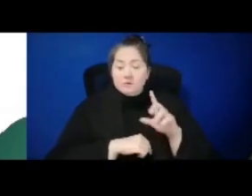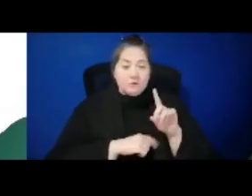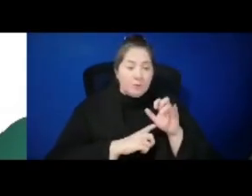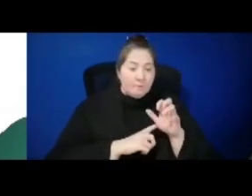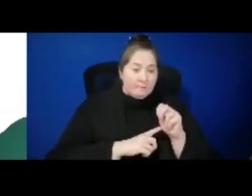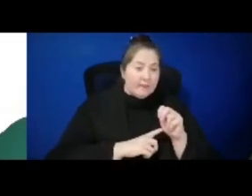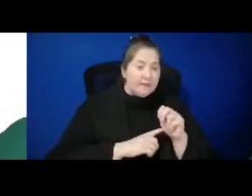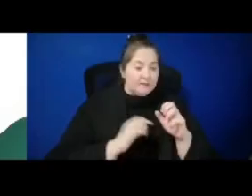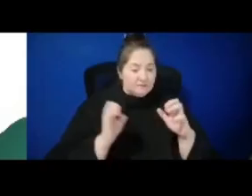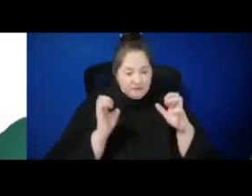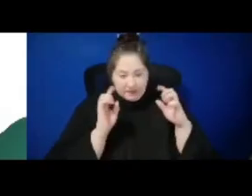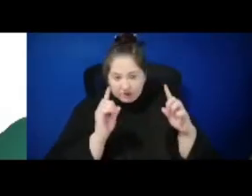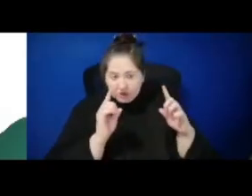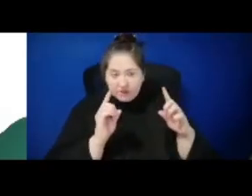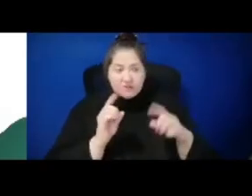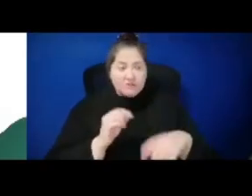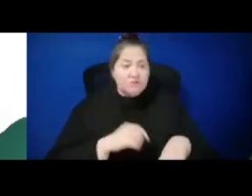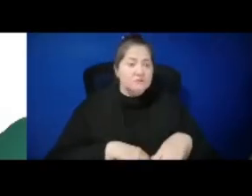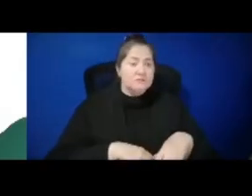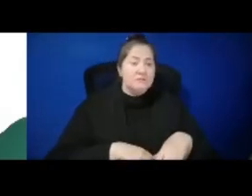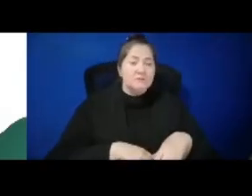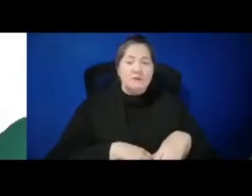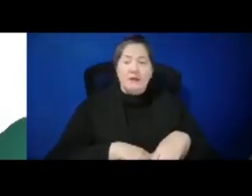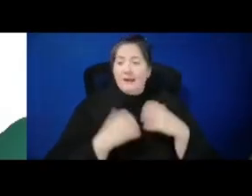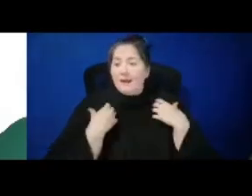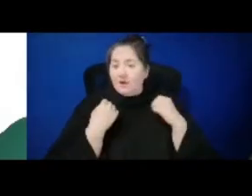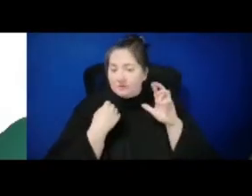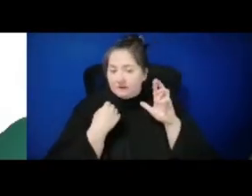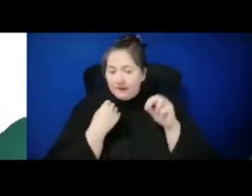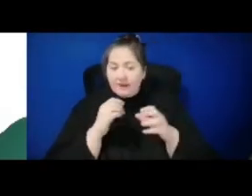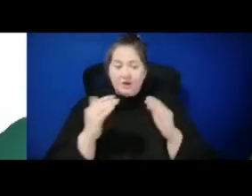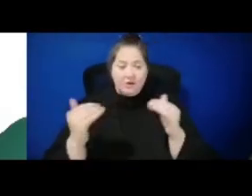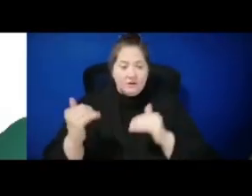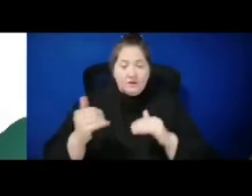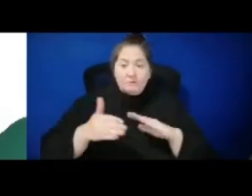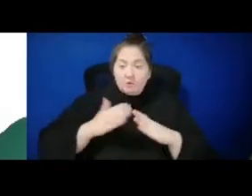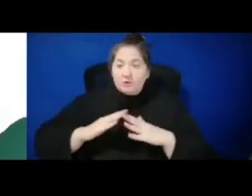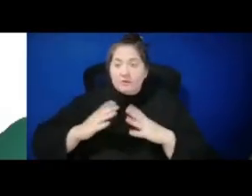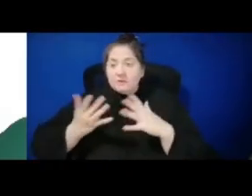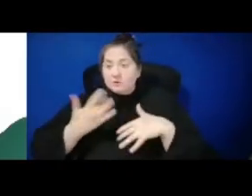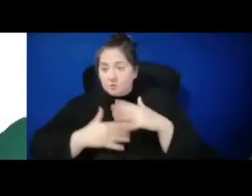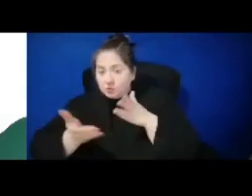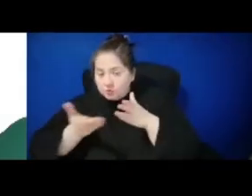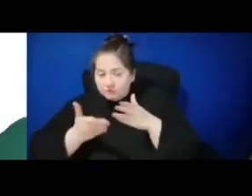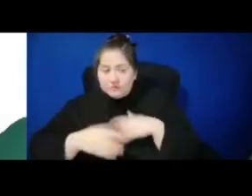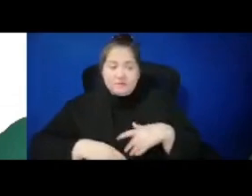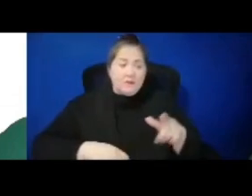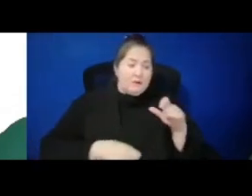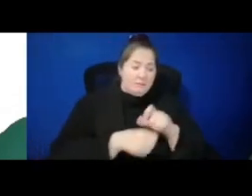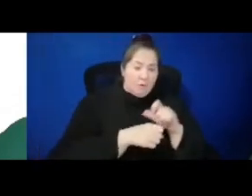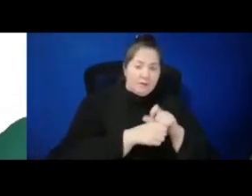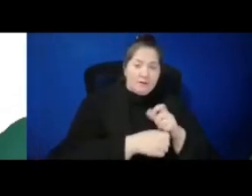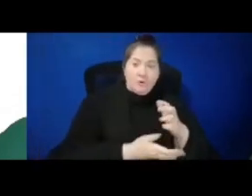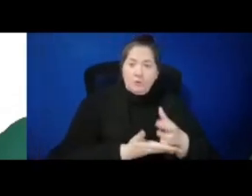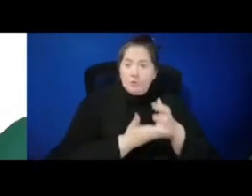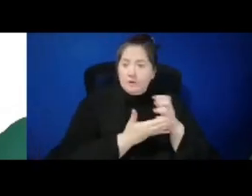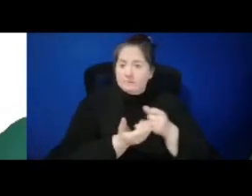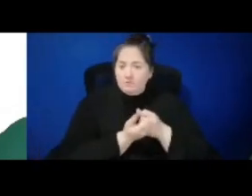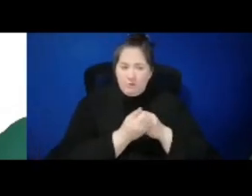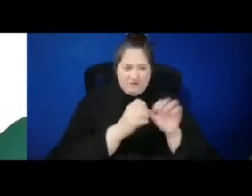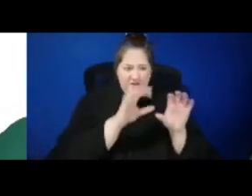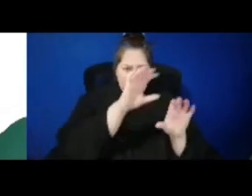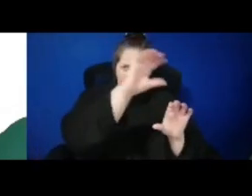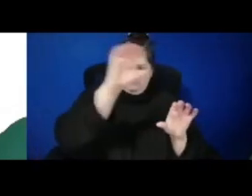of education, clinical healthcare, community and social services, and employment and rehabilitation